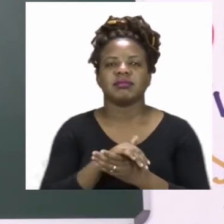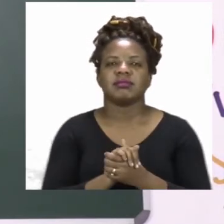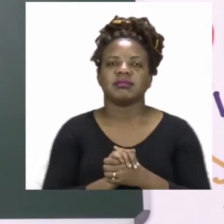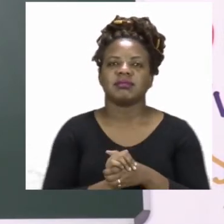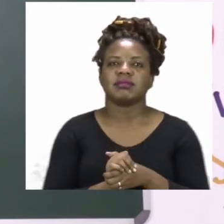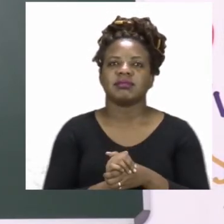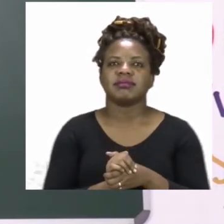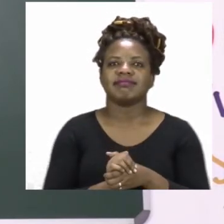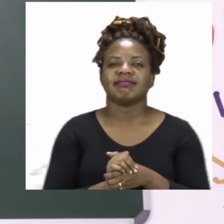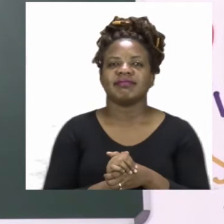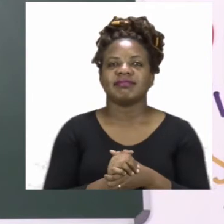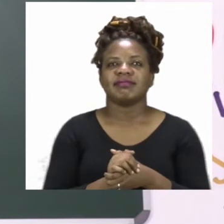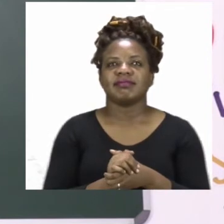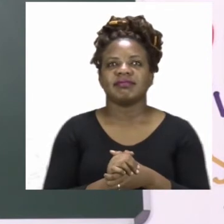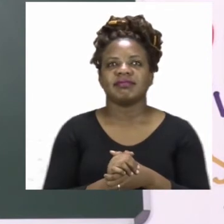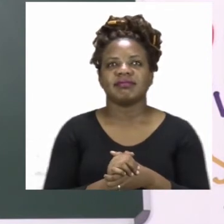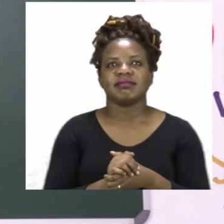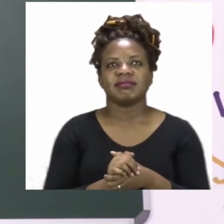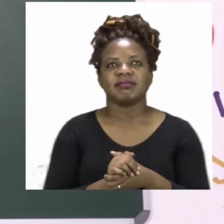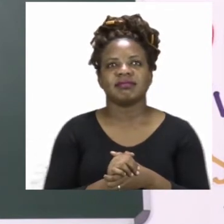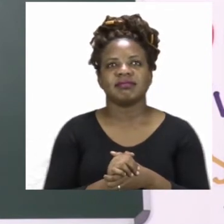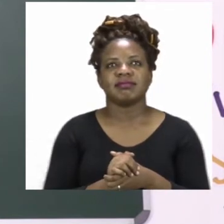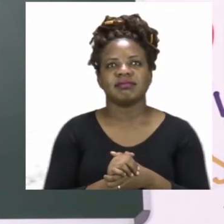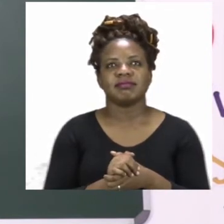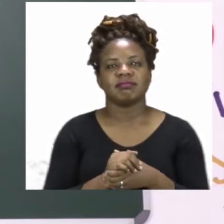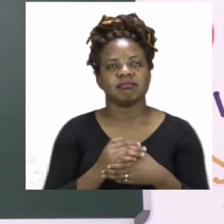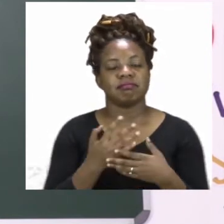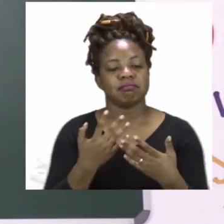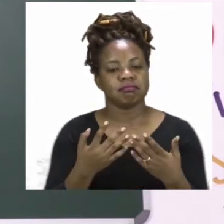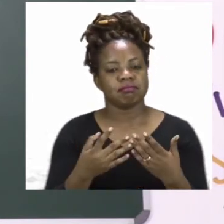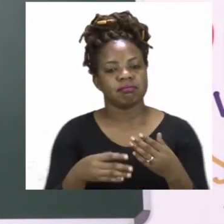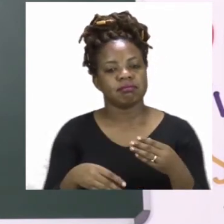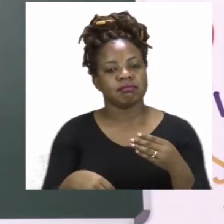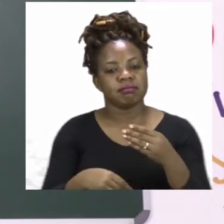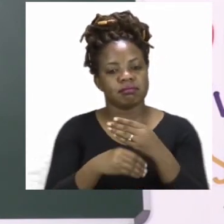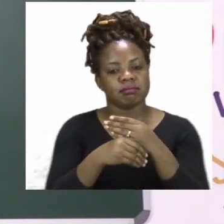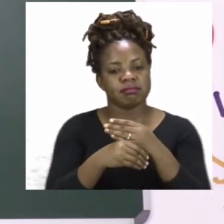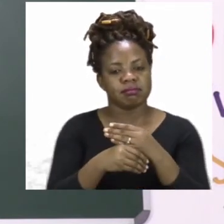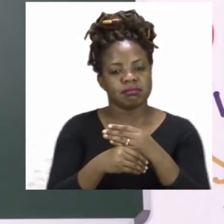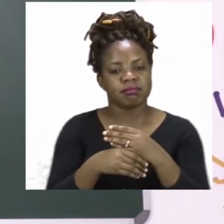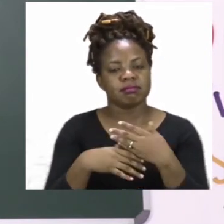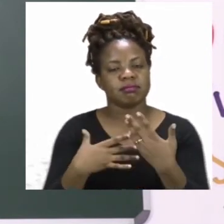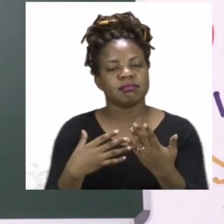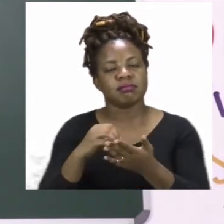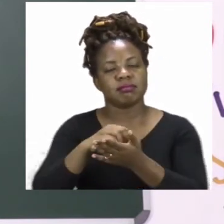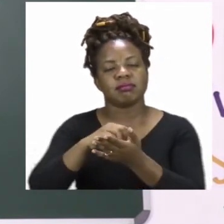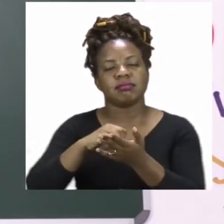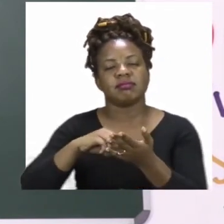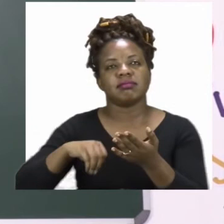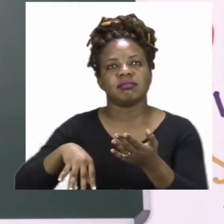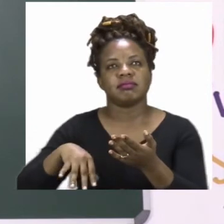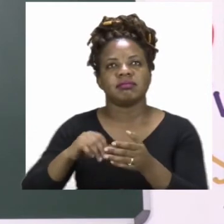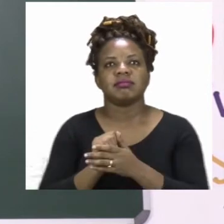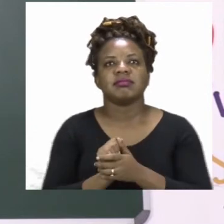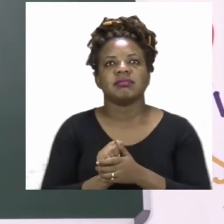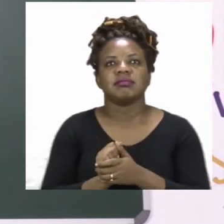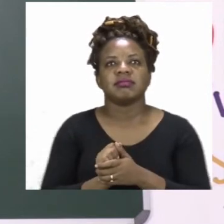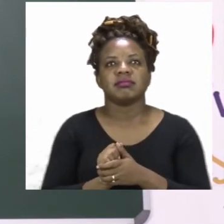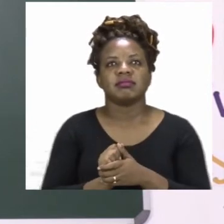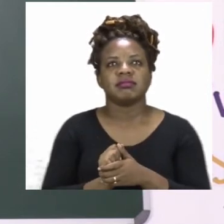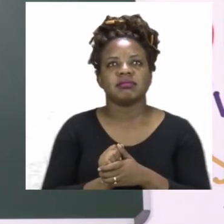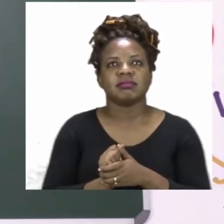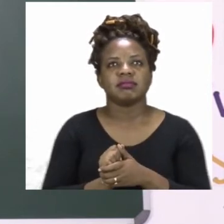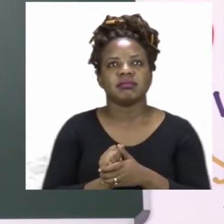15. Now, did we add or subtract? If you said